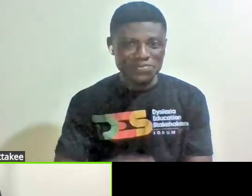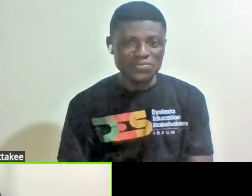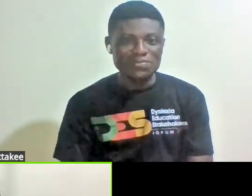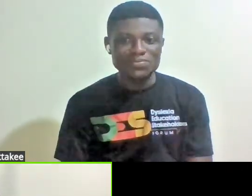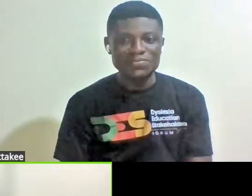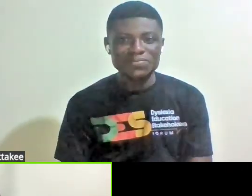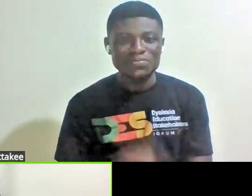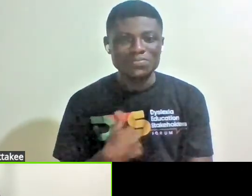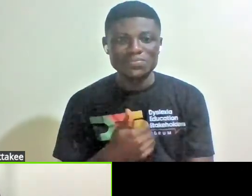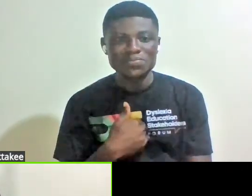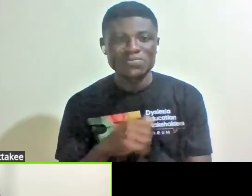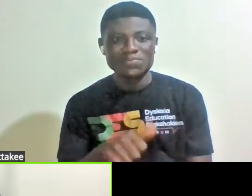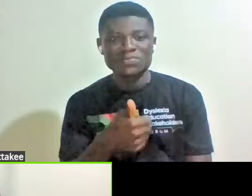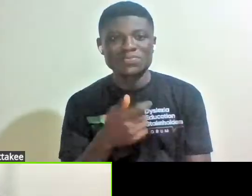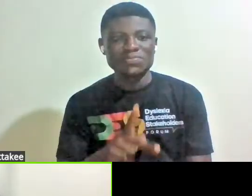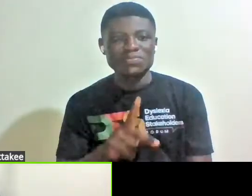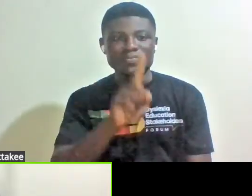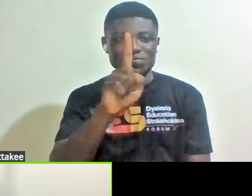we have any hands up?